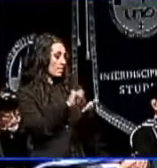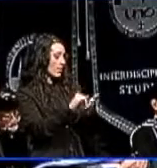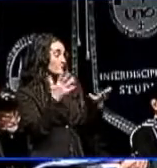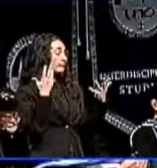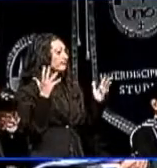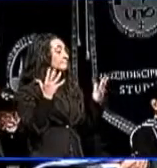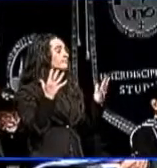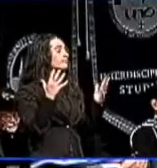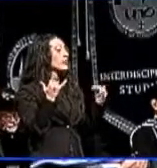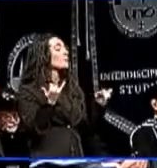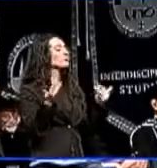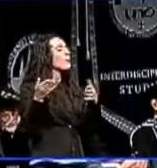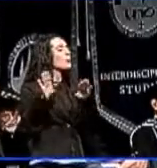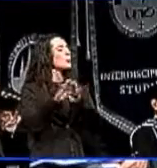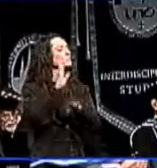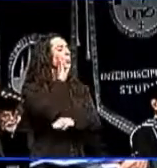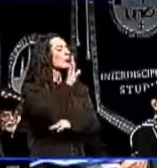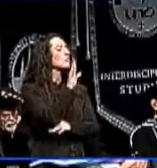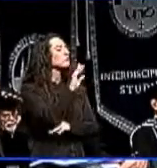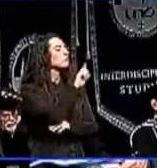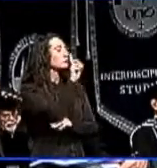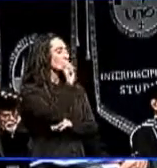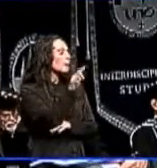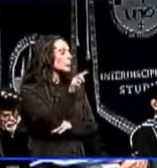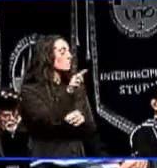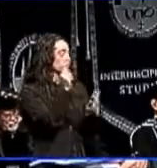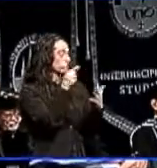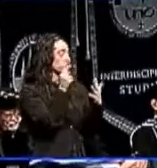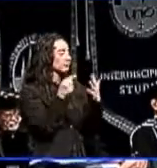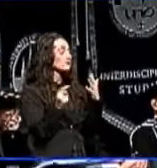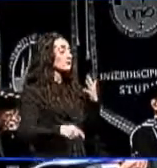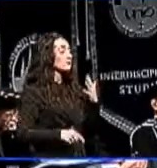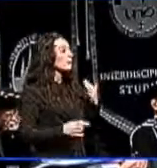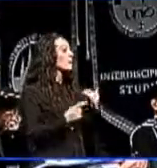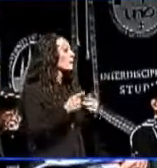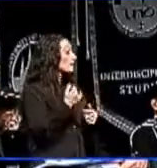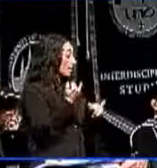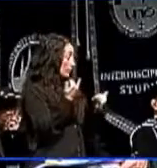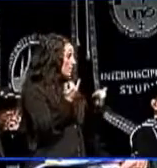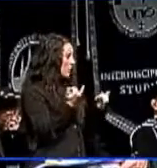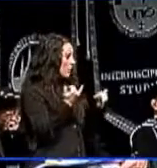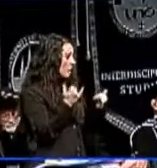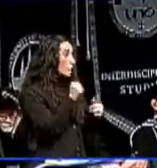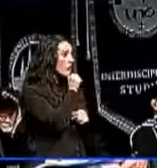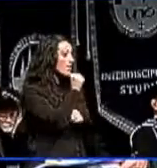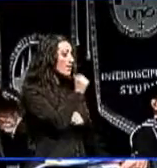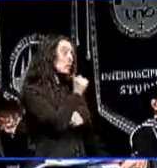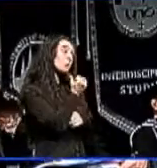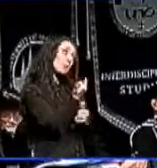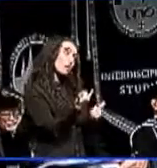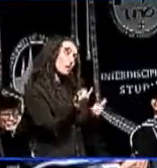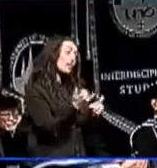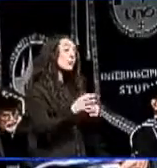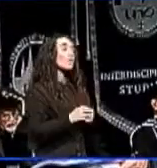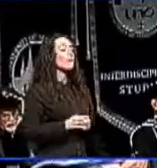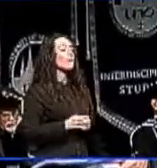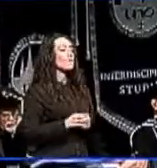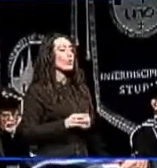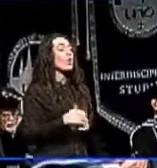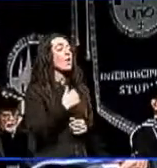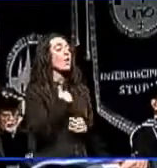with these questions. If it is now, not now, I ask